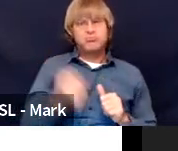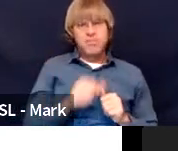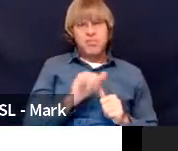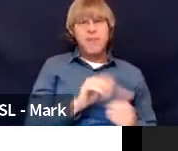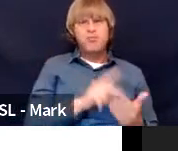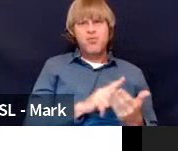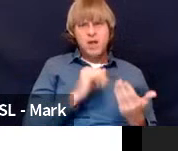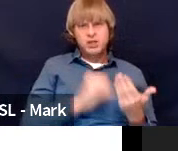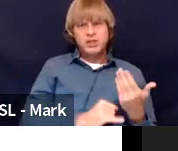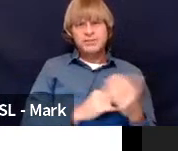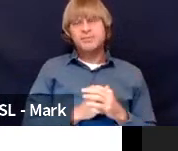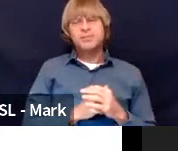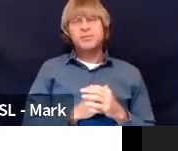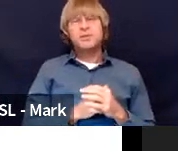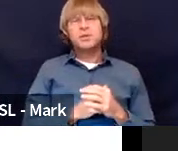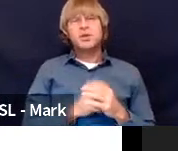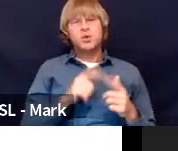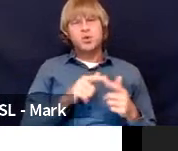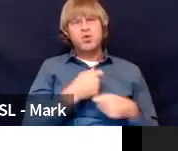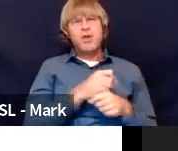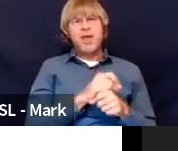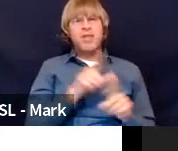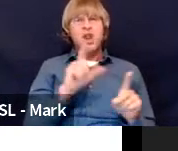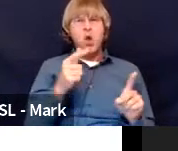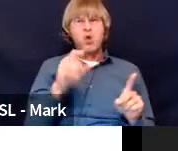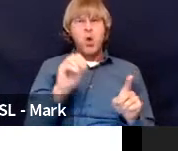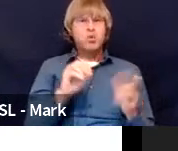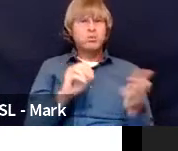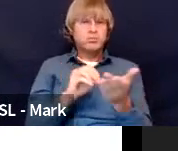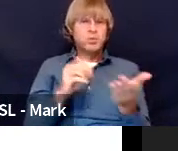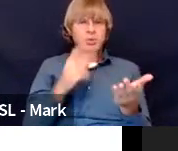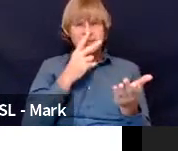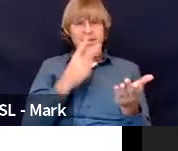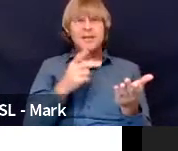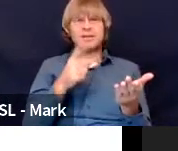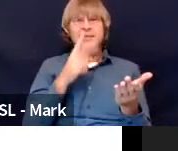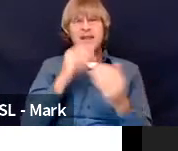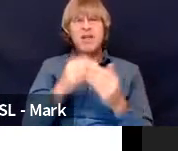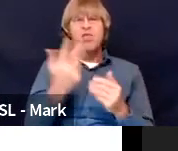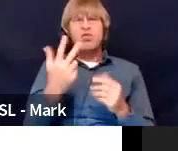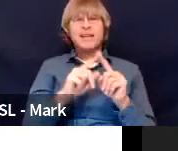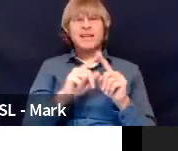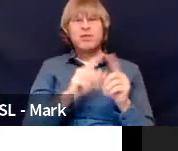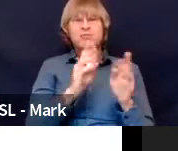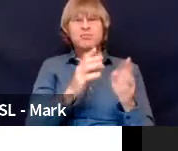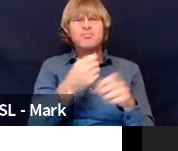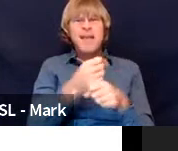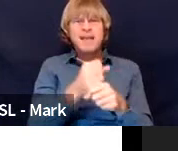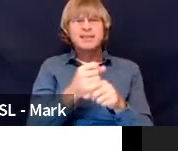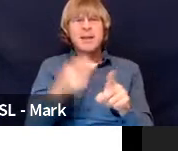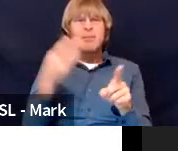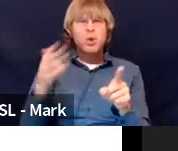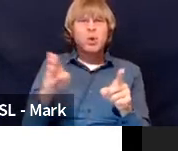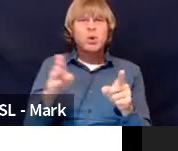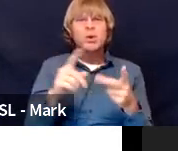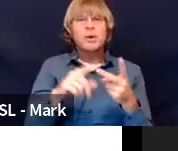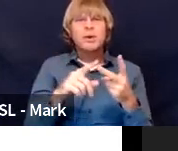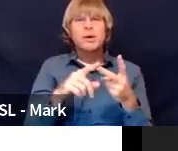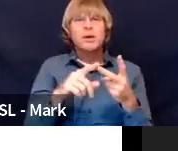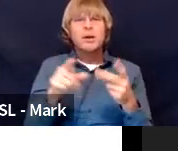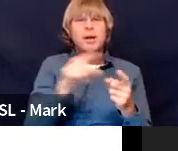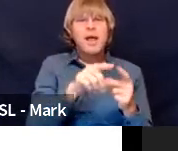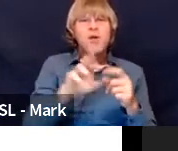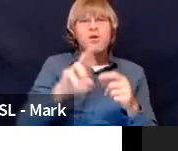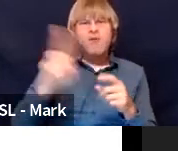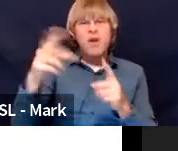project to create the logo that you see. You see it in three different iterations here. You see it in the blue in the